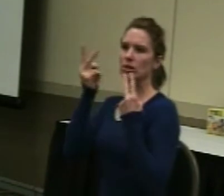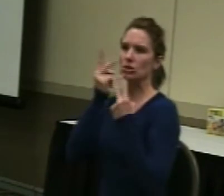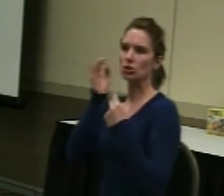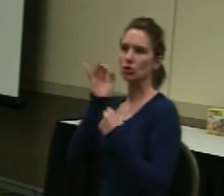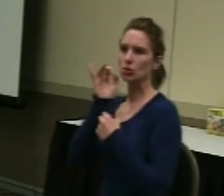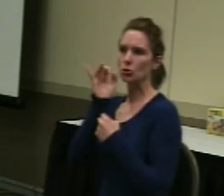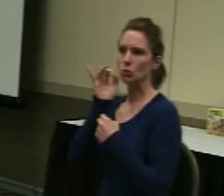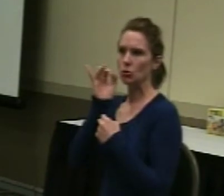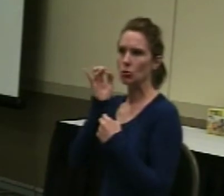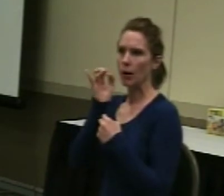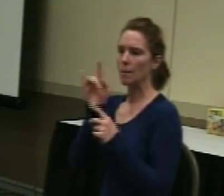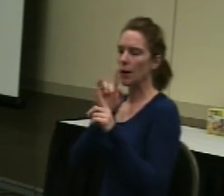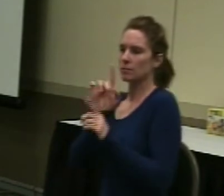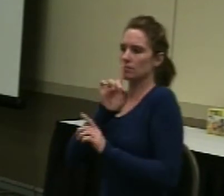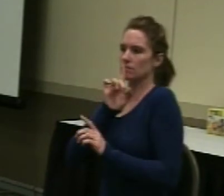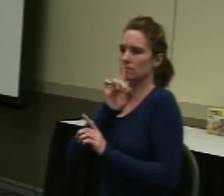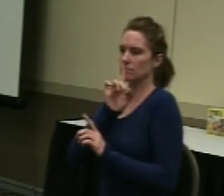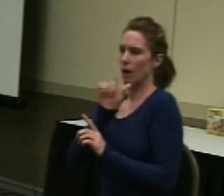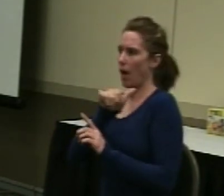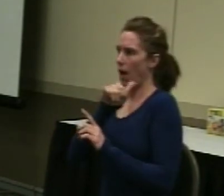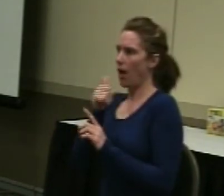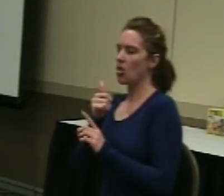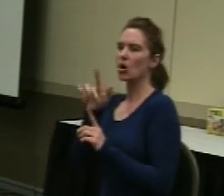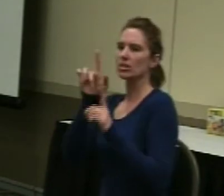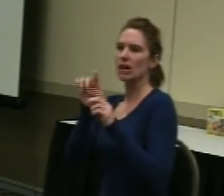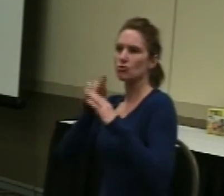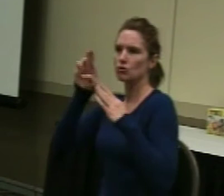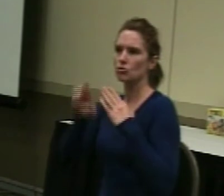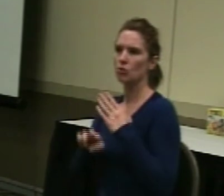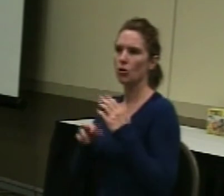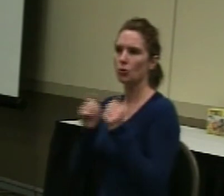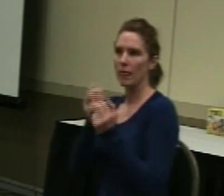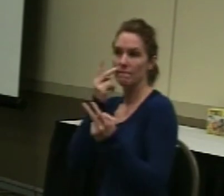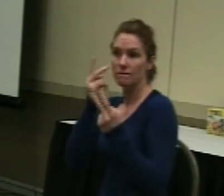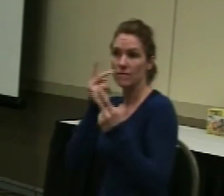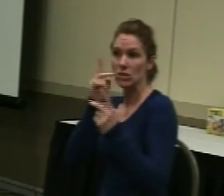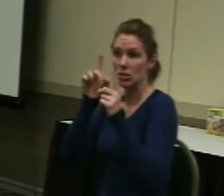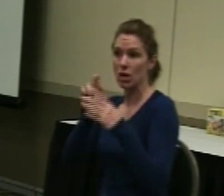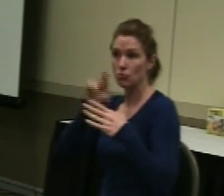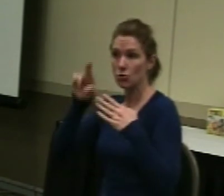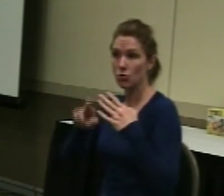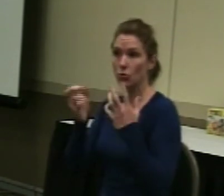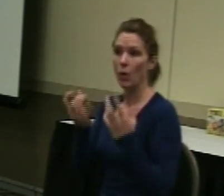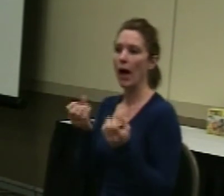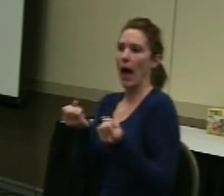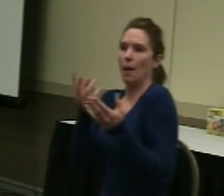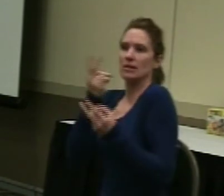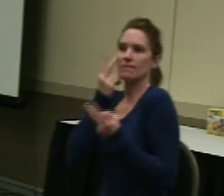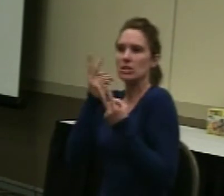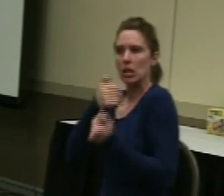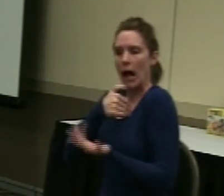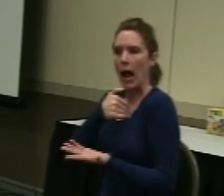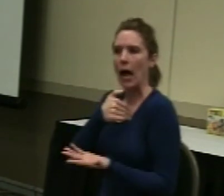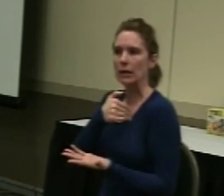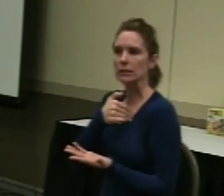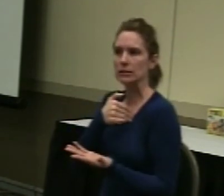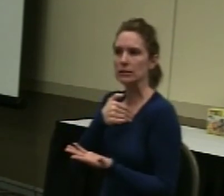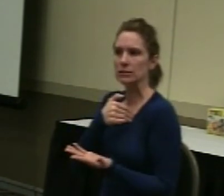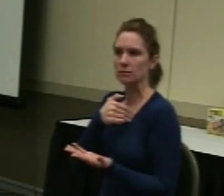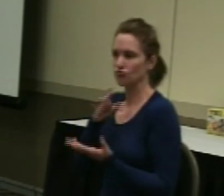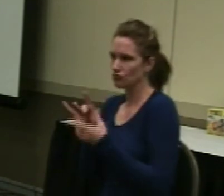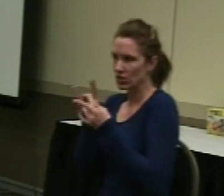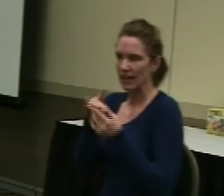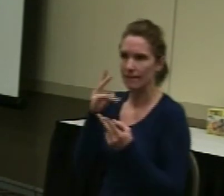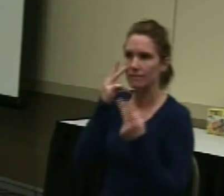does it mention about what test results with the vision test, how much vision she has, So, anything to do with her vision